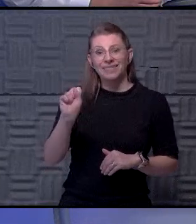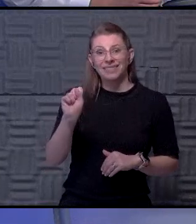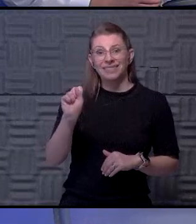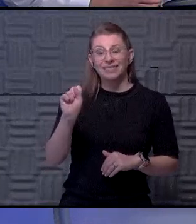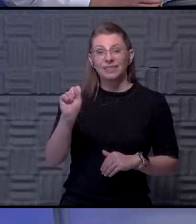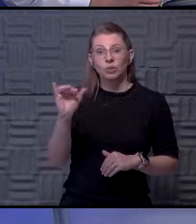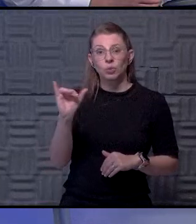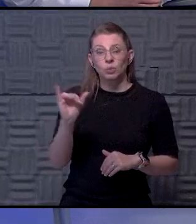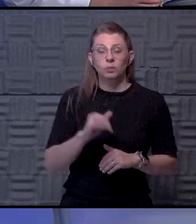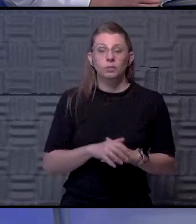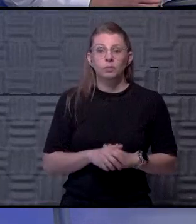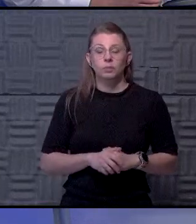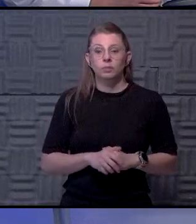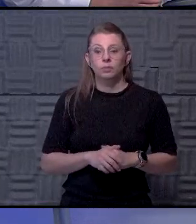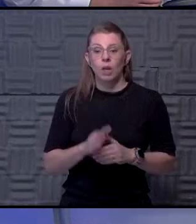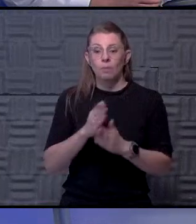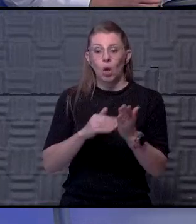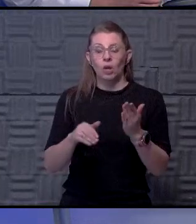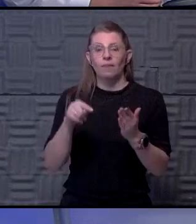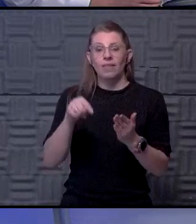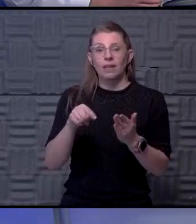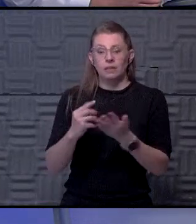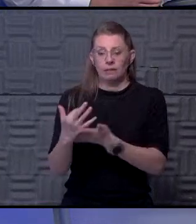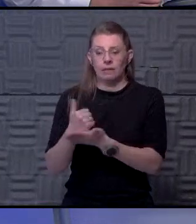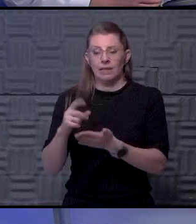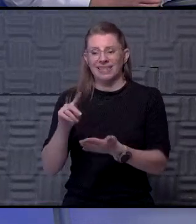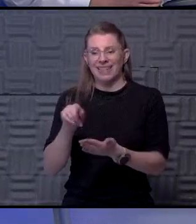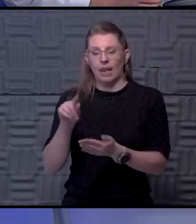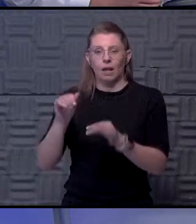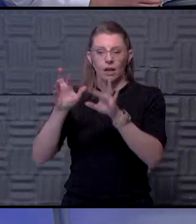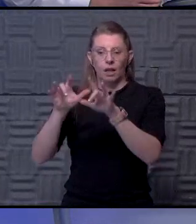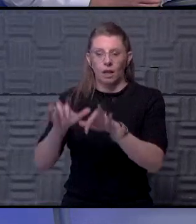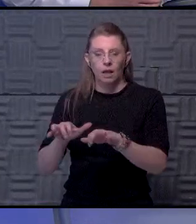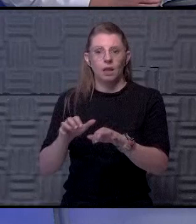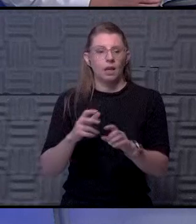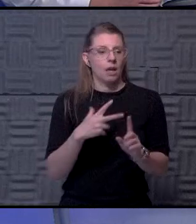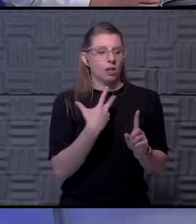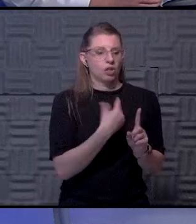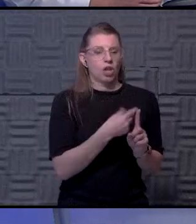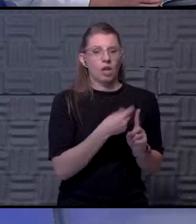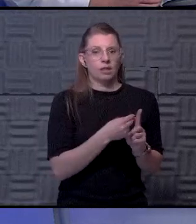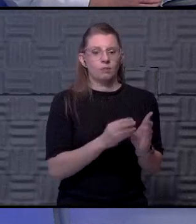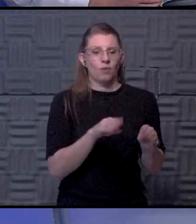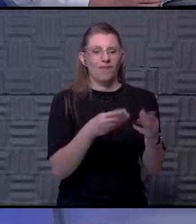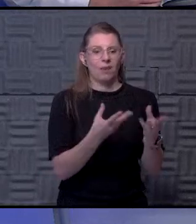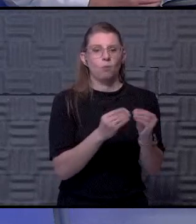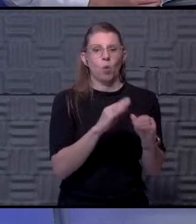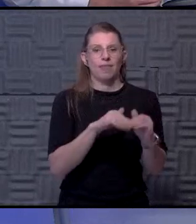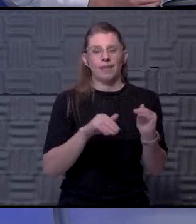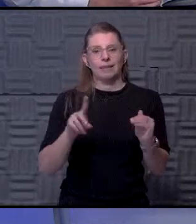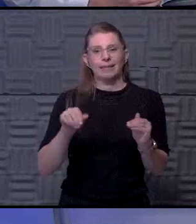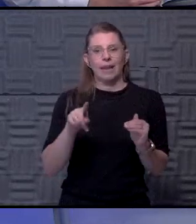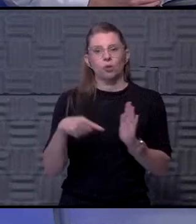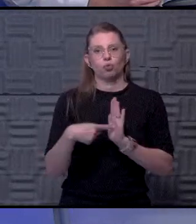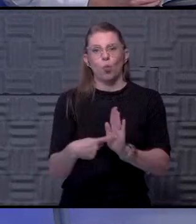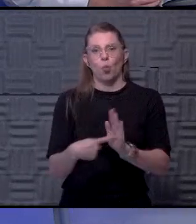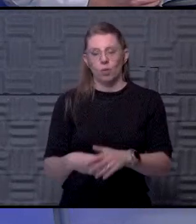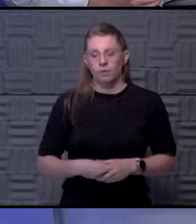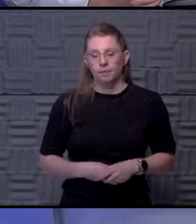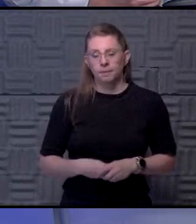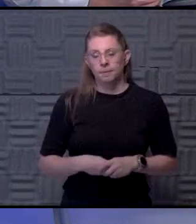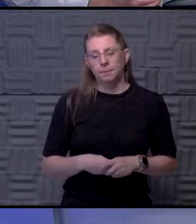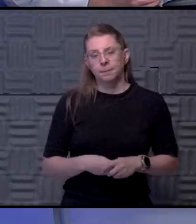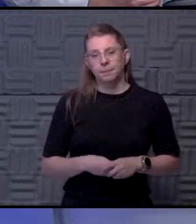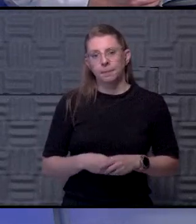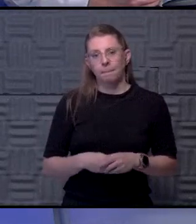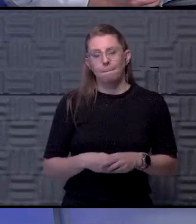especially, part of this has just been getting the data. We've given more shots than the data reflects, Yep. and we just, that's always a